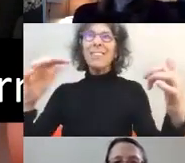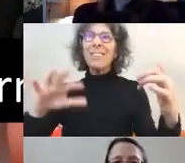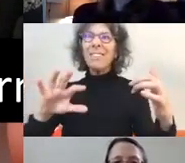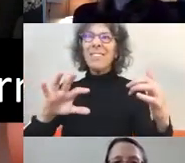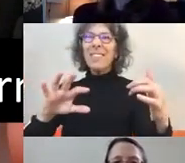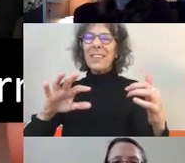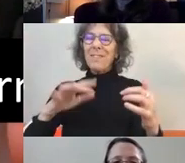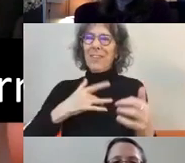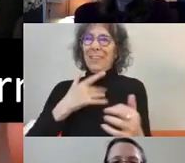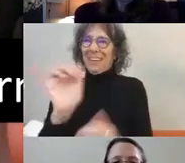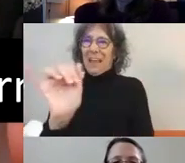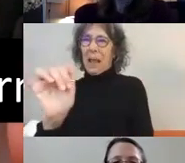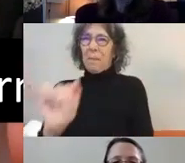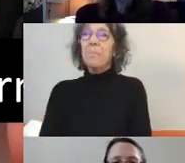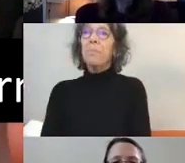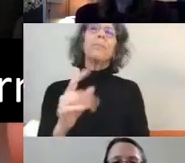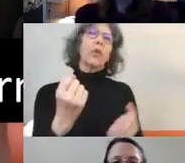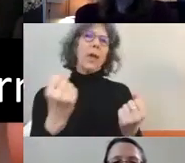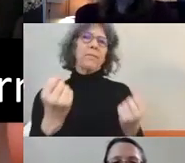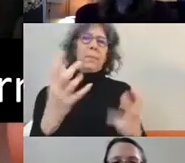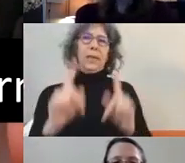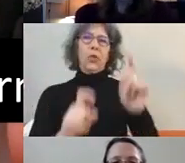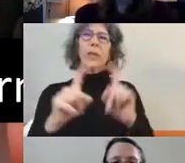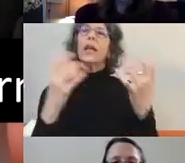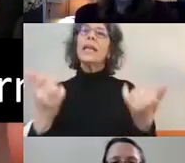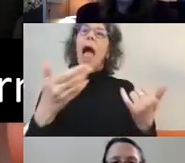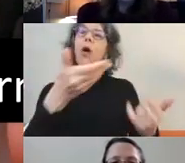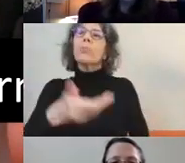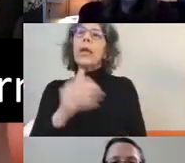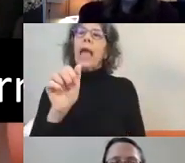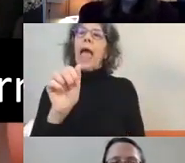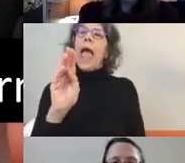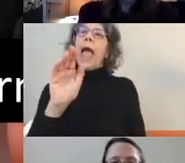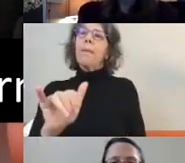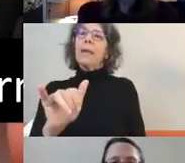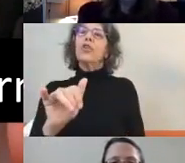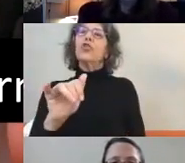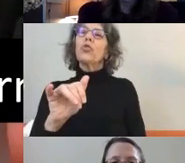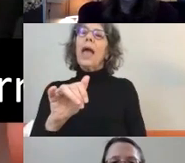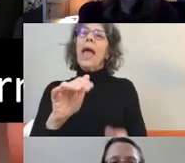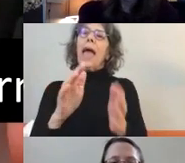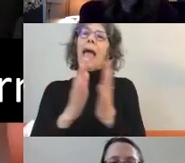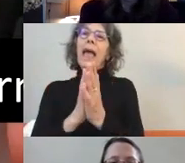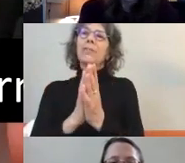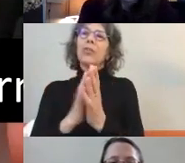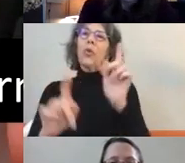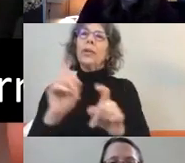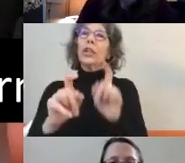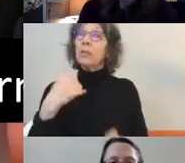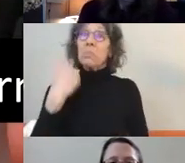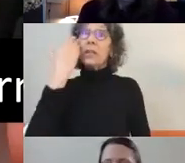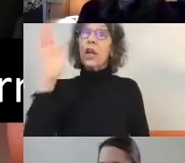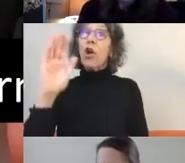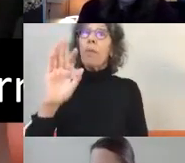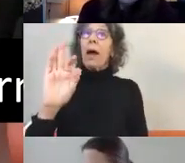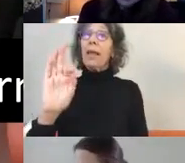lots of questions. I think we're going to bring Abby in to ask some questions. And I didn't even know about FSHD. We have some world's leaders in that